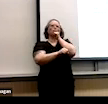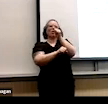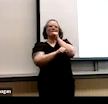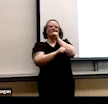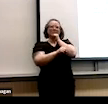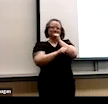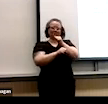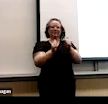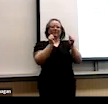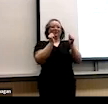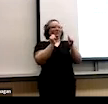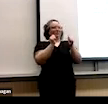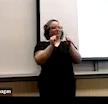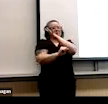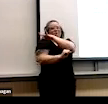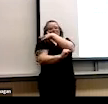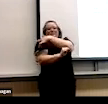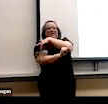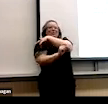Yeah.